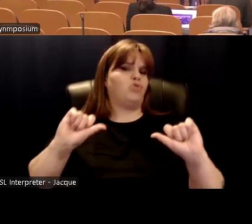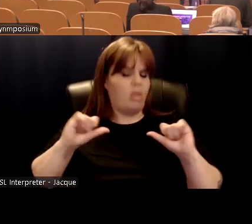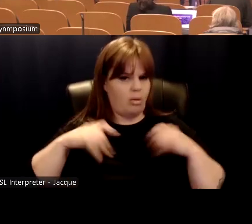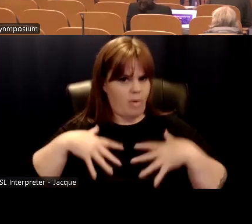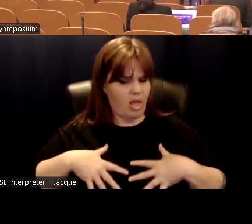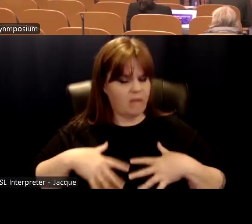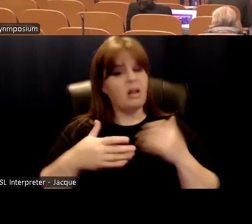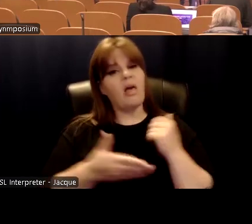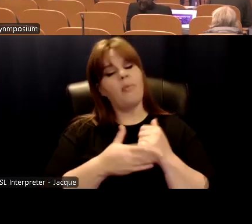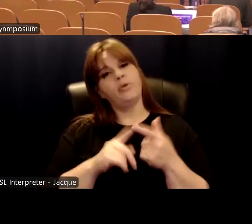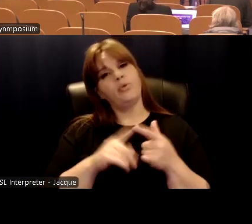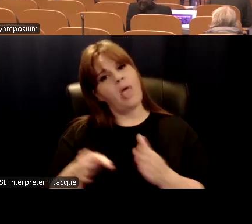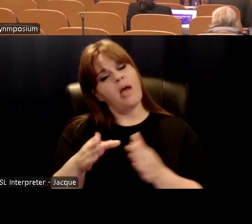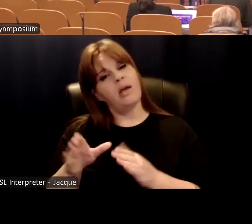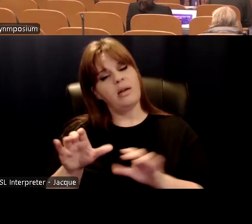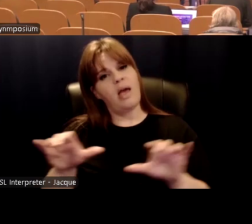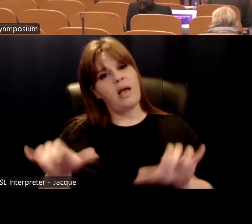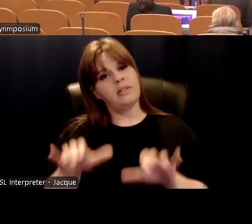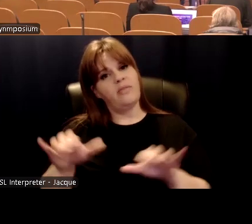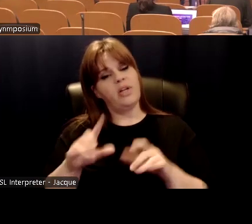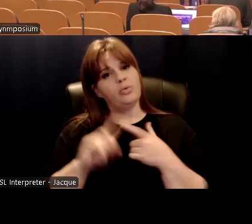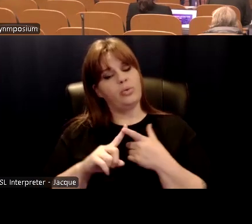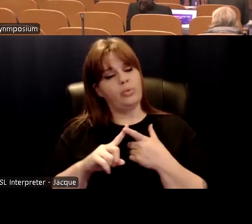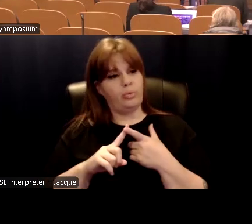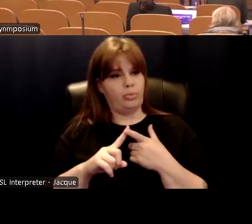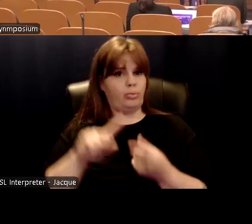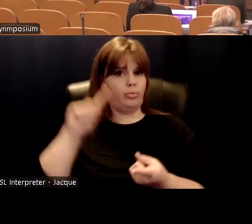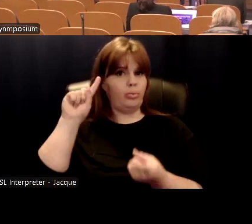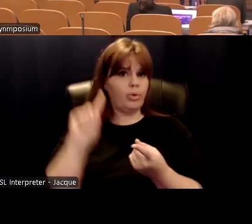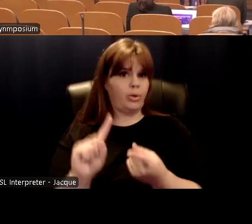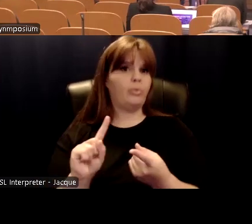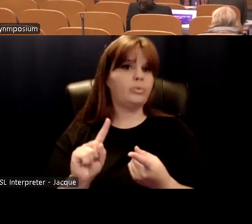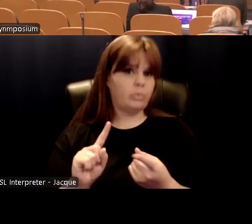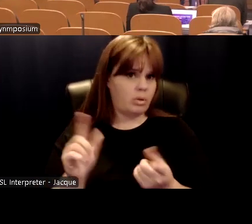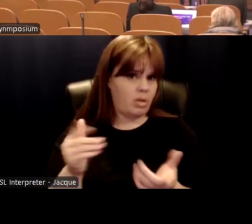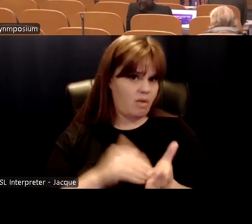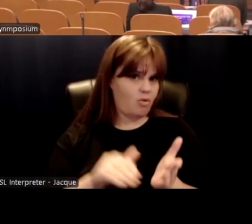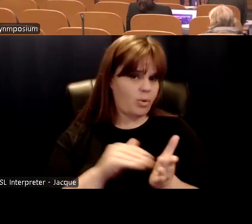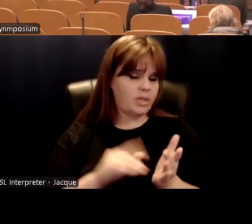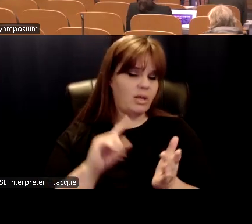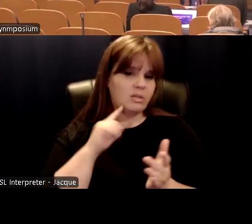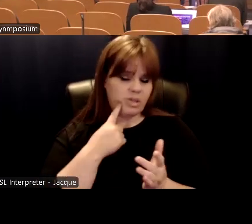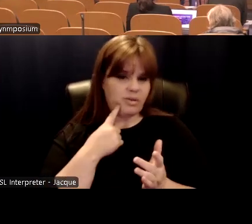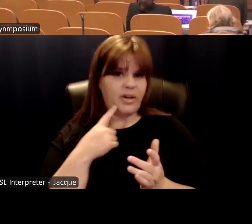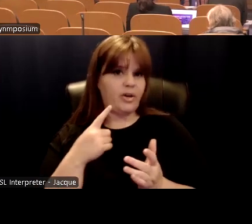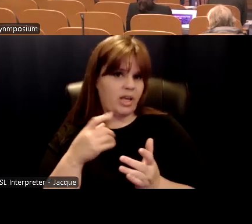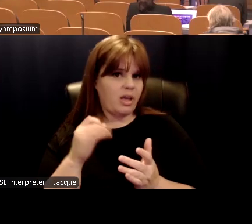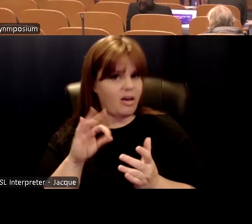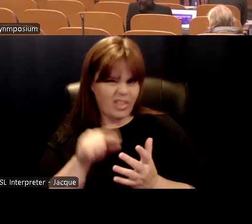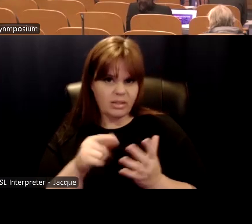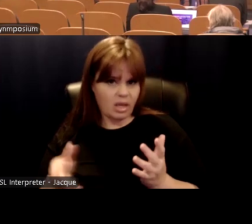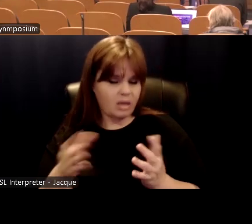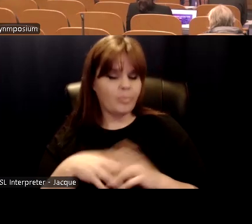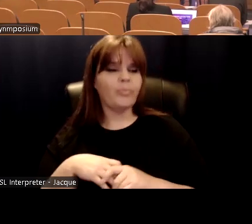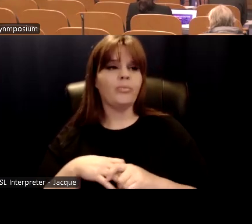plan out their activities to reduce the frequency and severity of post-exertional malaise. So this trial